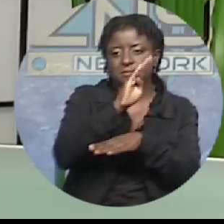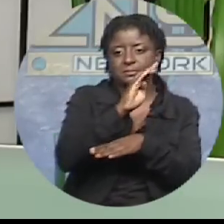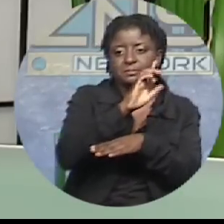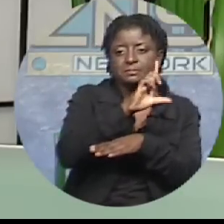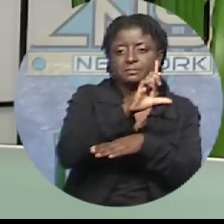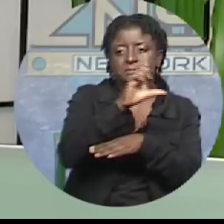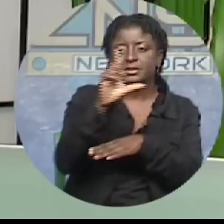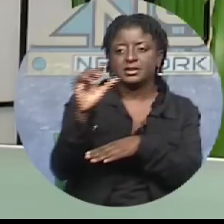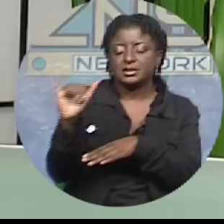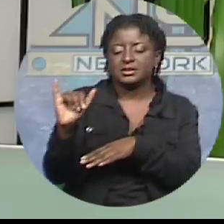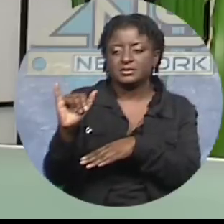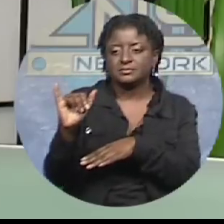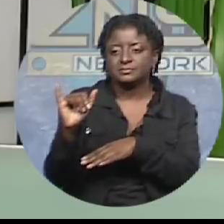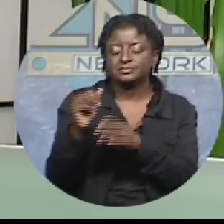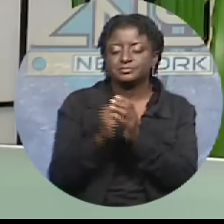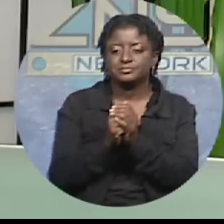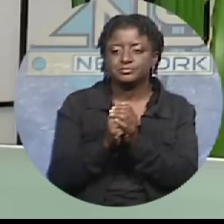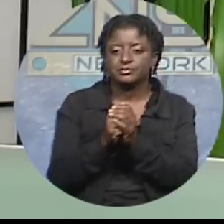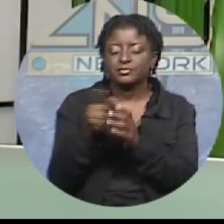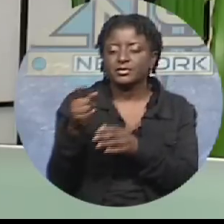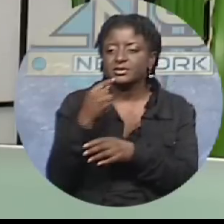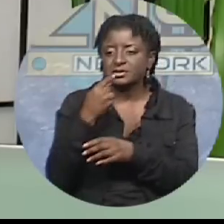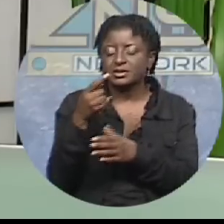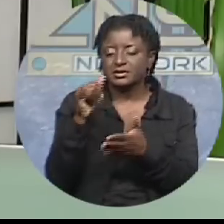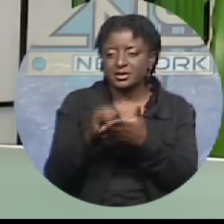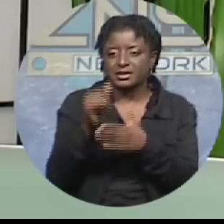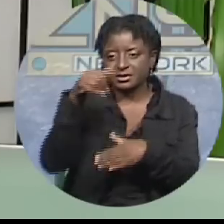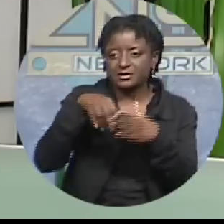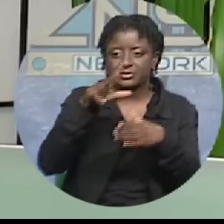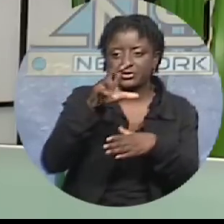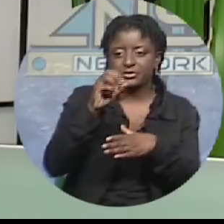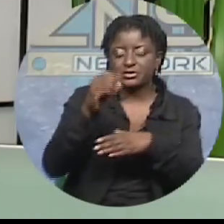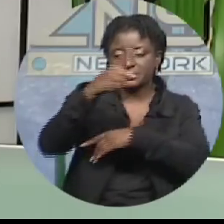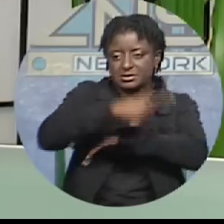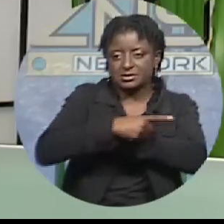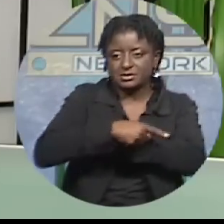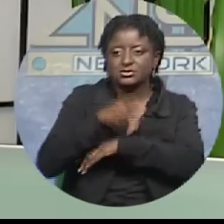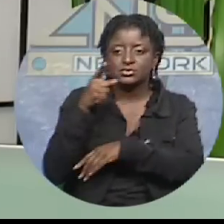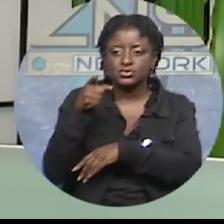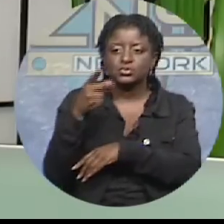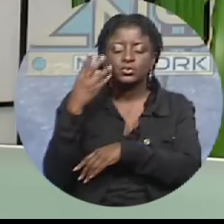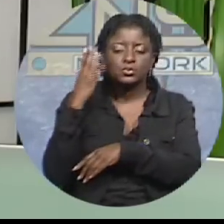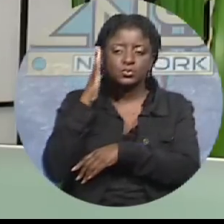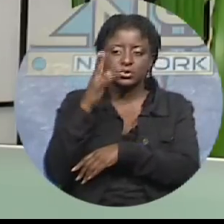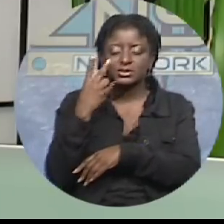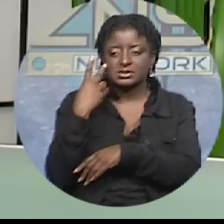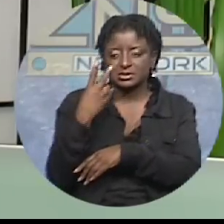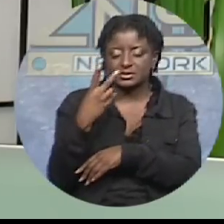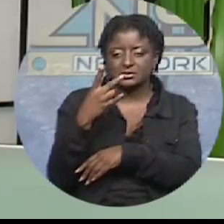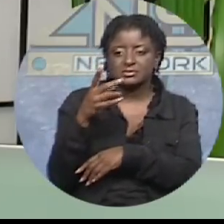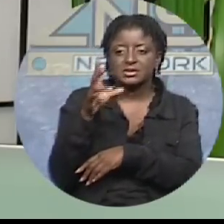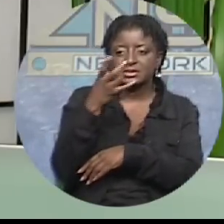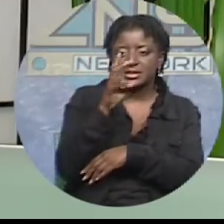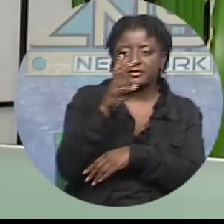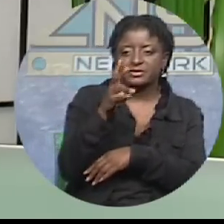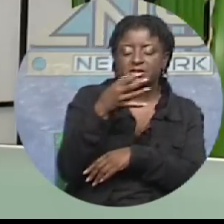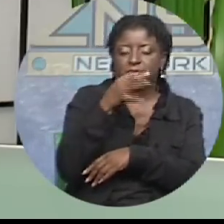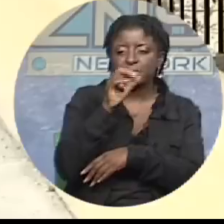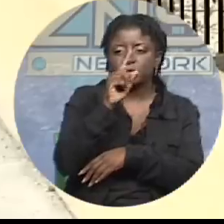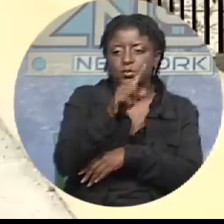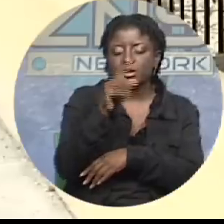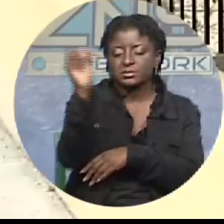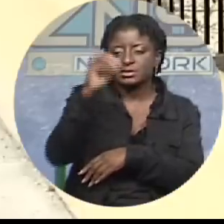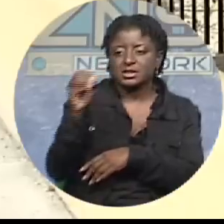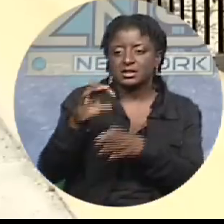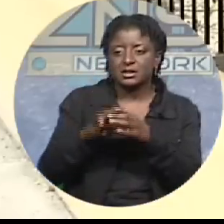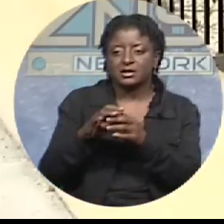in, say, in 30 days, you will see that about 17.1% of the cases that he studied, they were bullied.